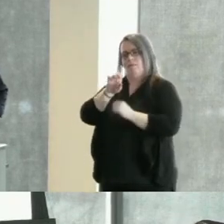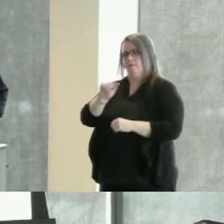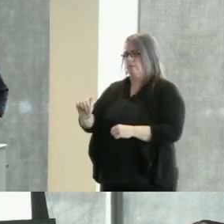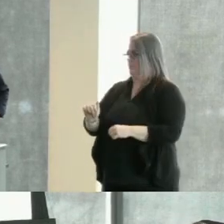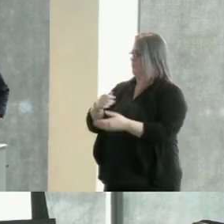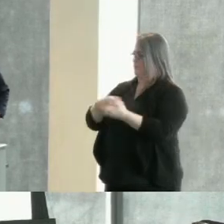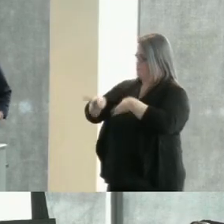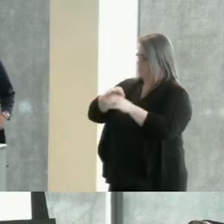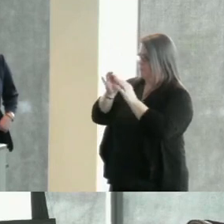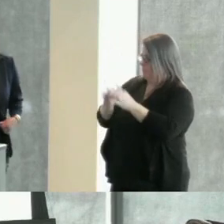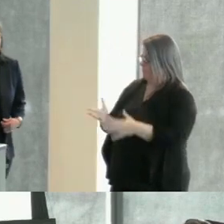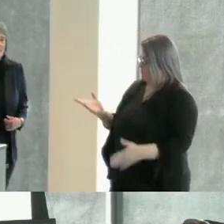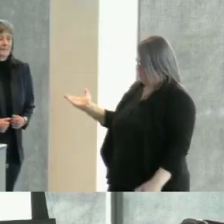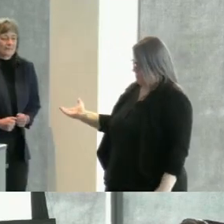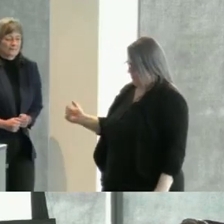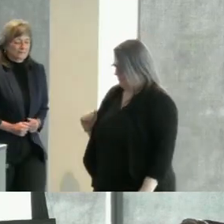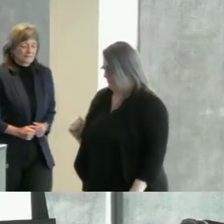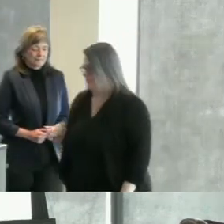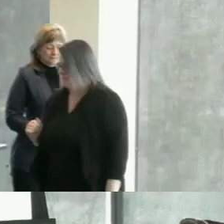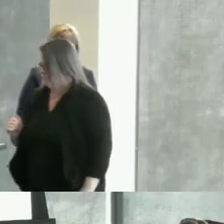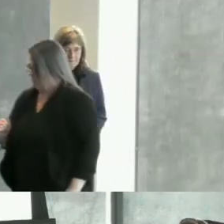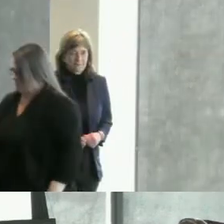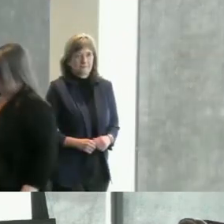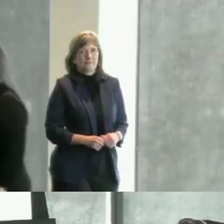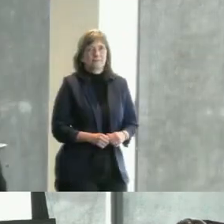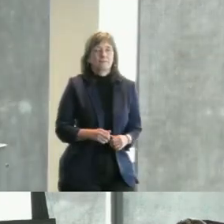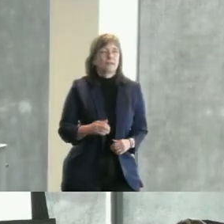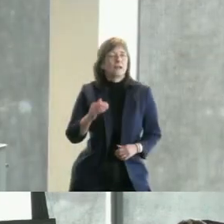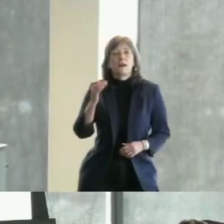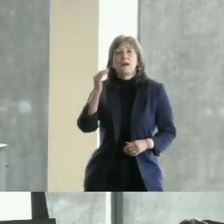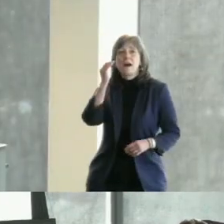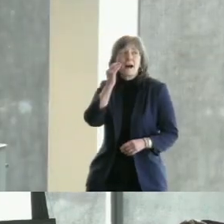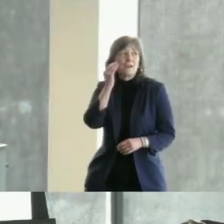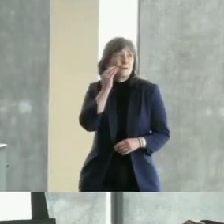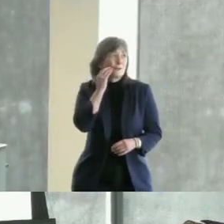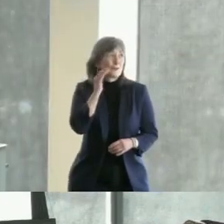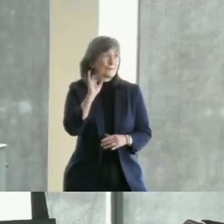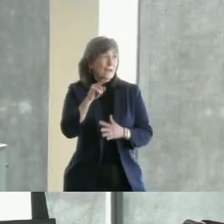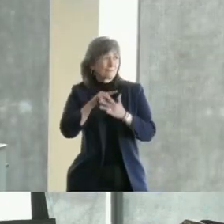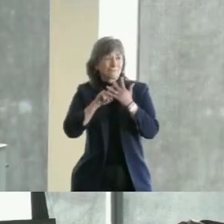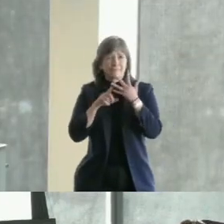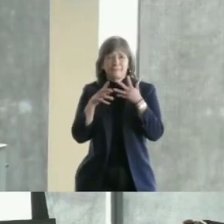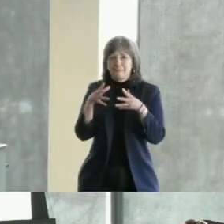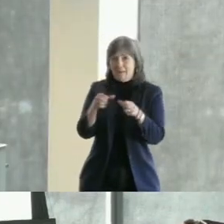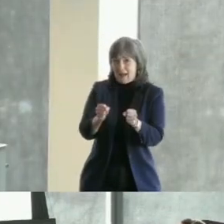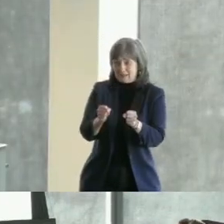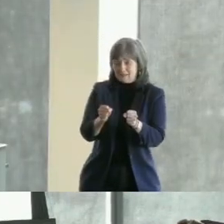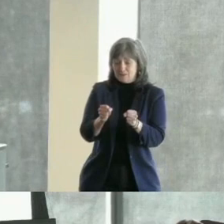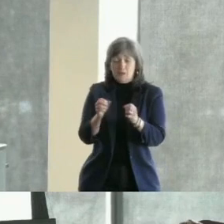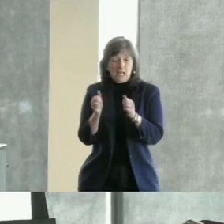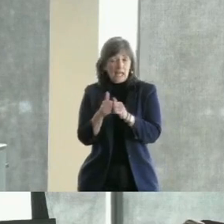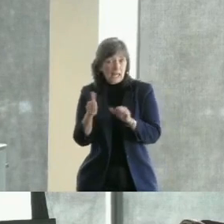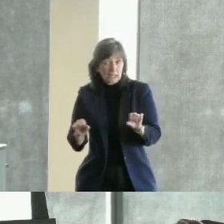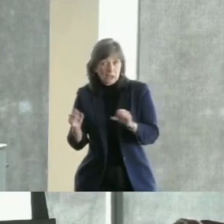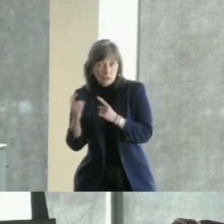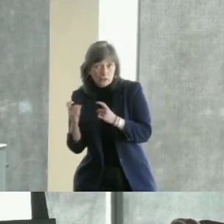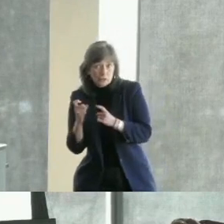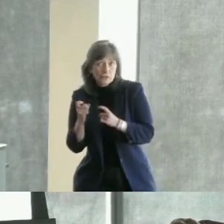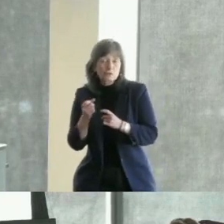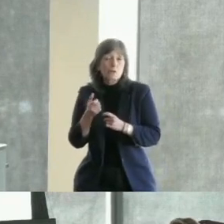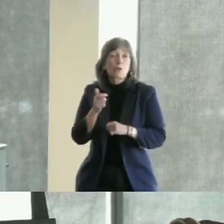And I know that was quick, so if you have any questions, feel free to reach out. Or if you need more information after, contact Empower.